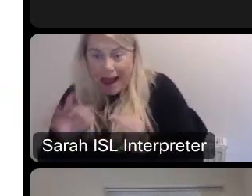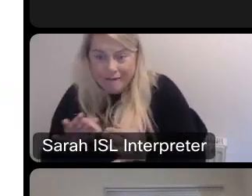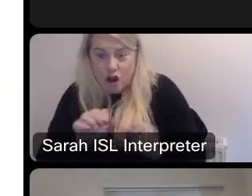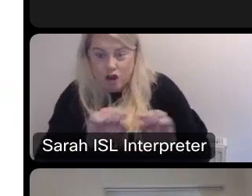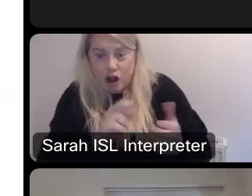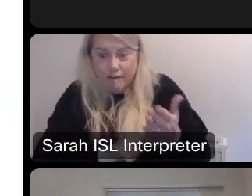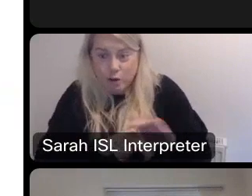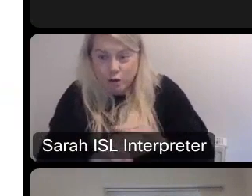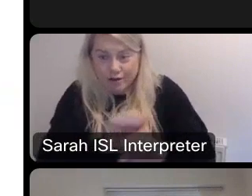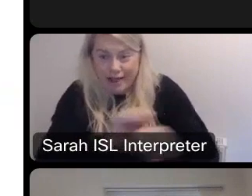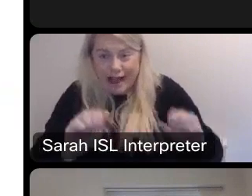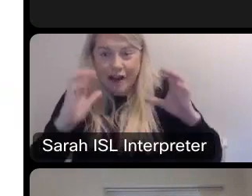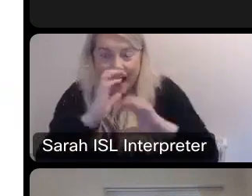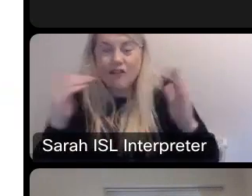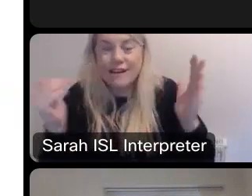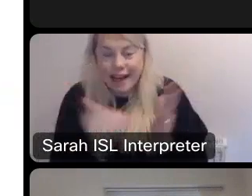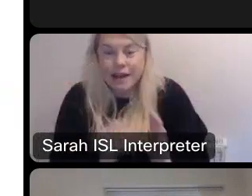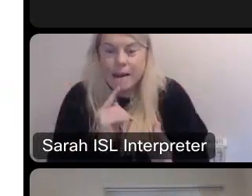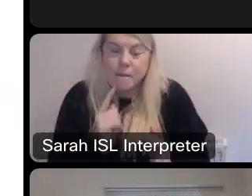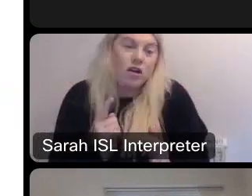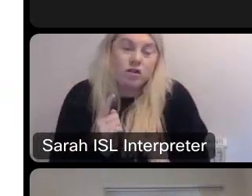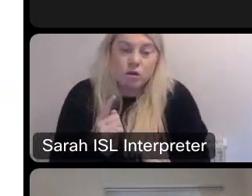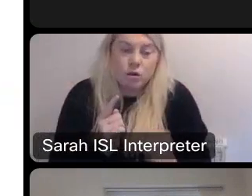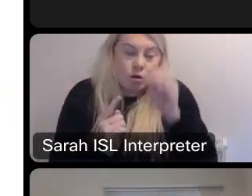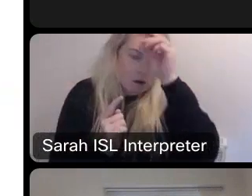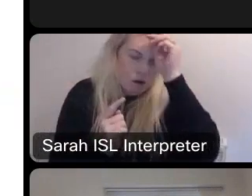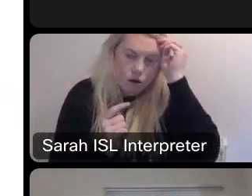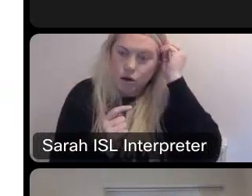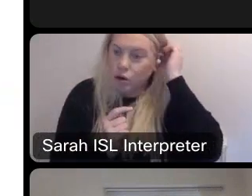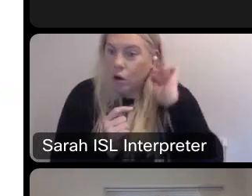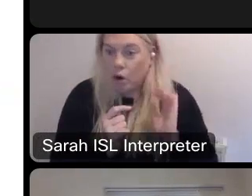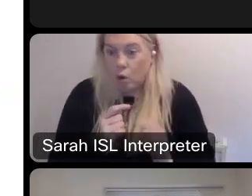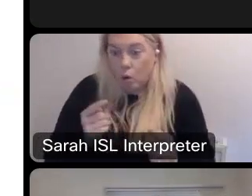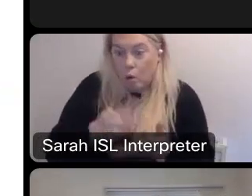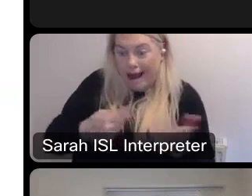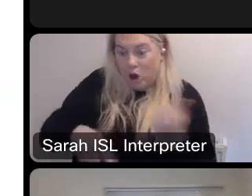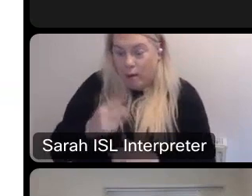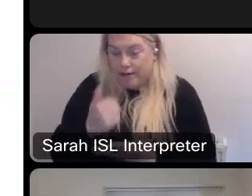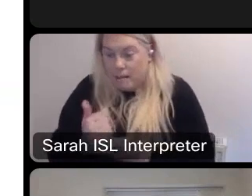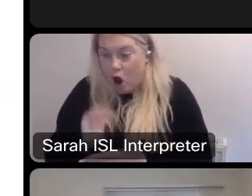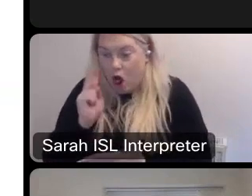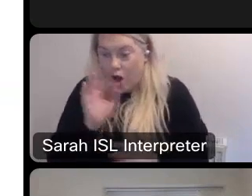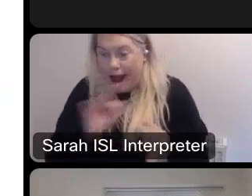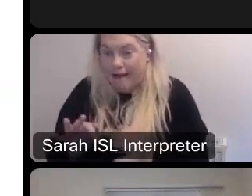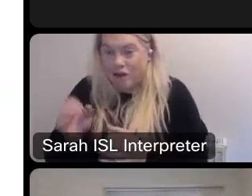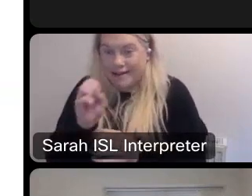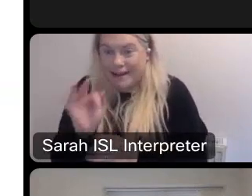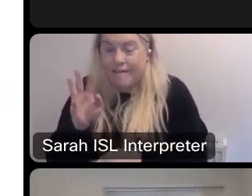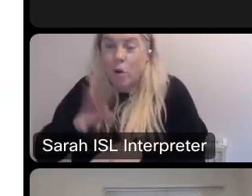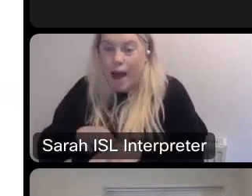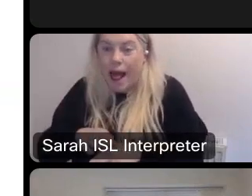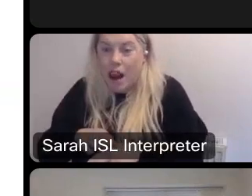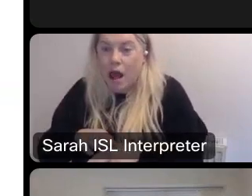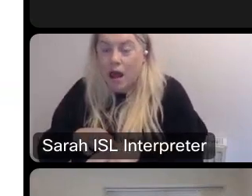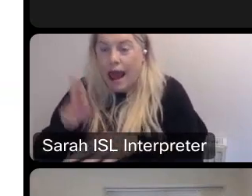ultimately, we see that when we look after our staff well, it does impact